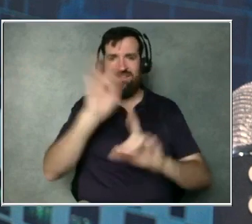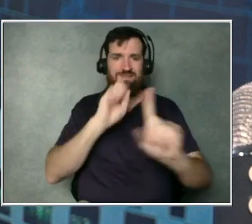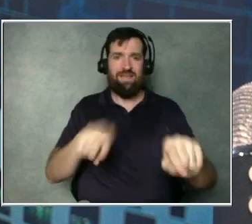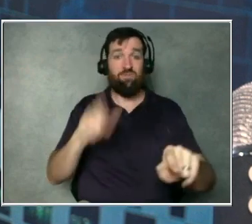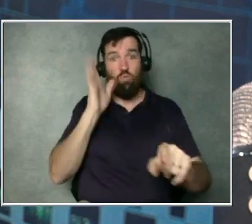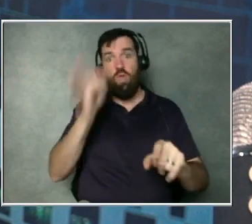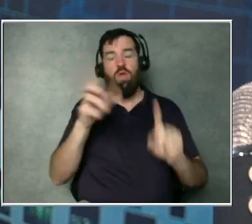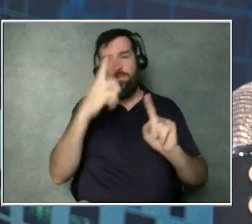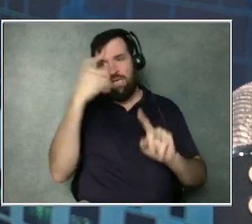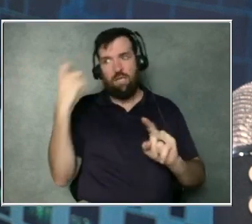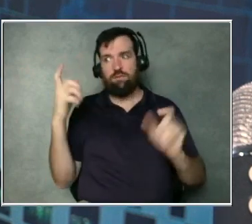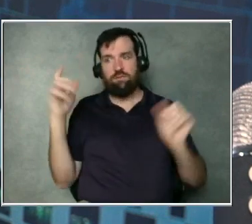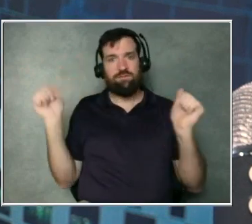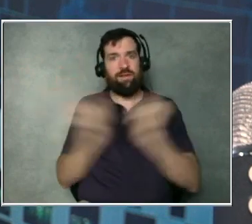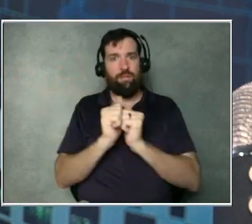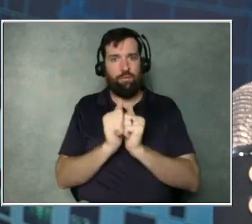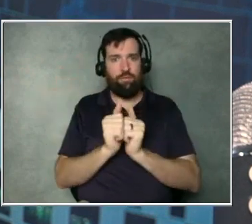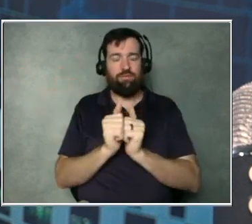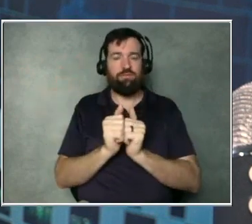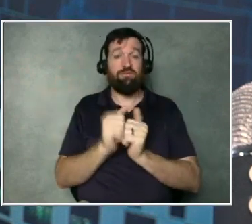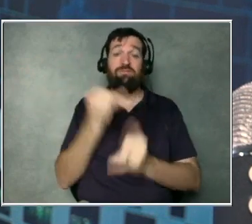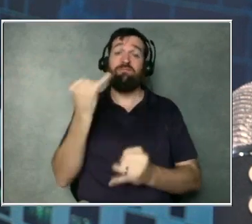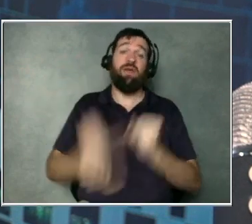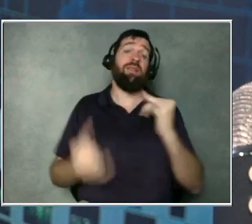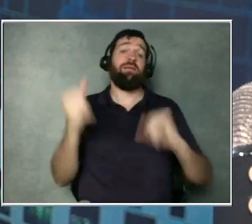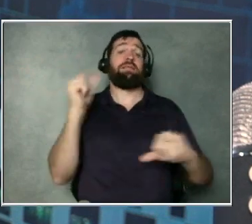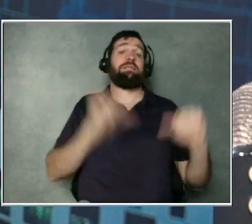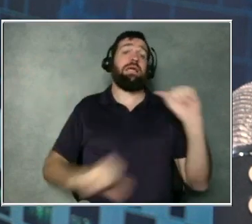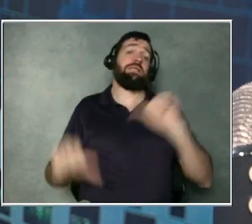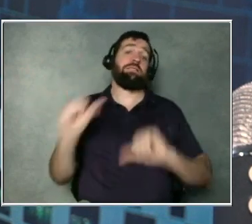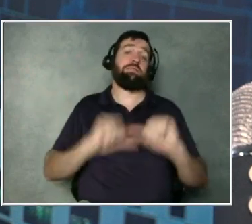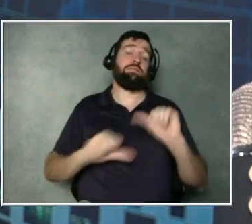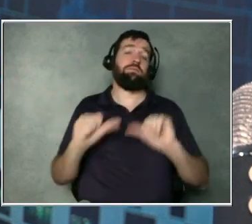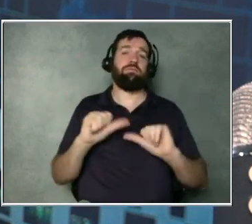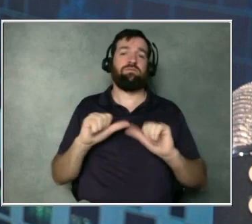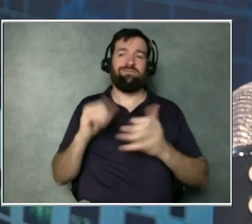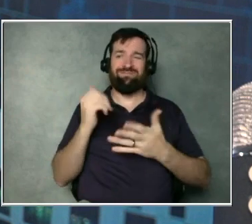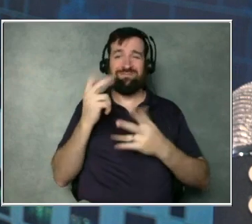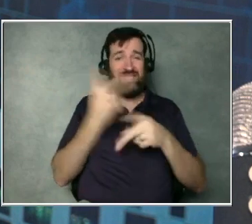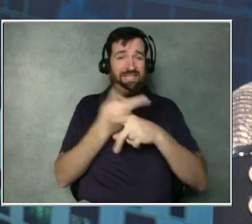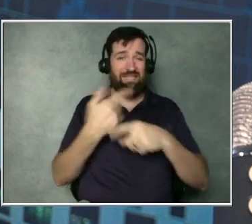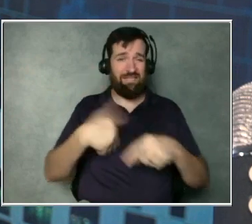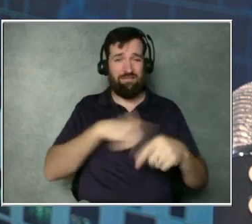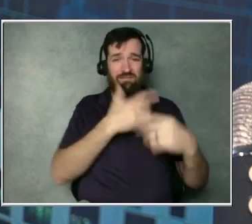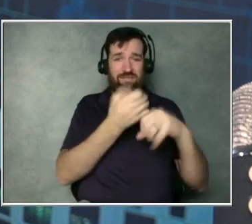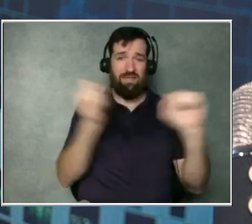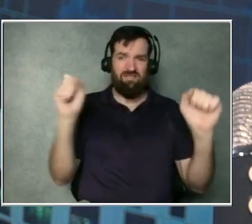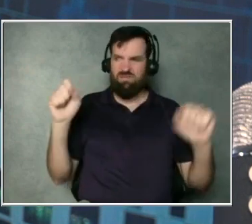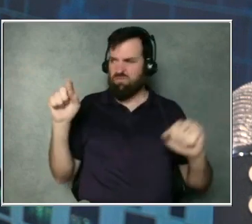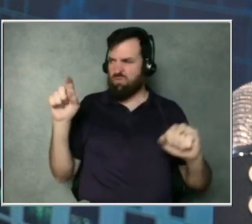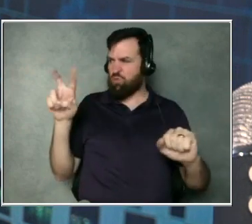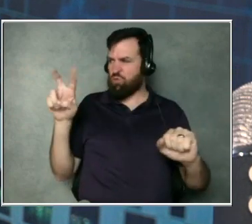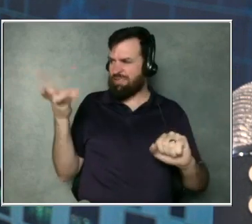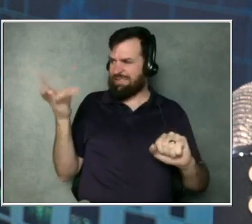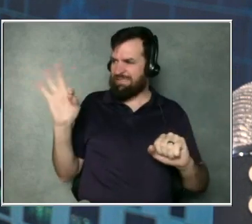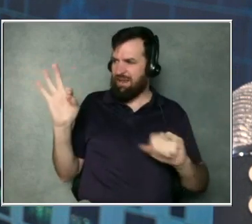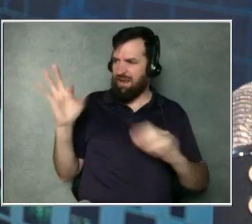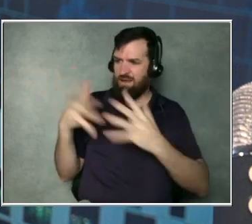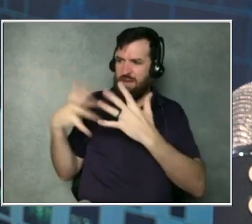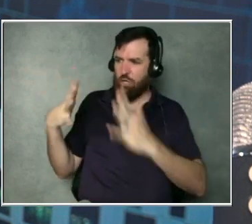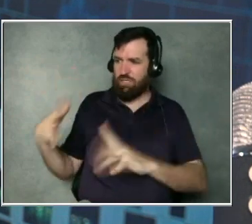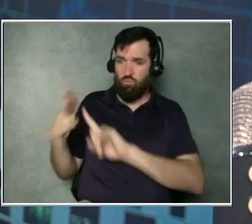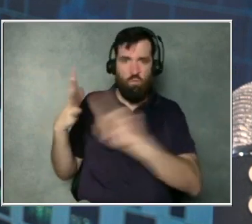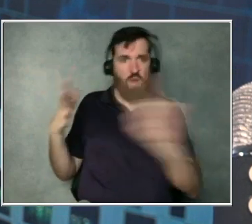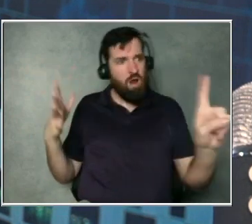get there together. And finally, the science that helps keep us safe so that 1 in 269 Americans does not have to